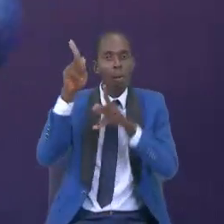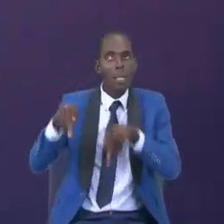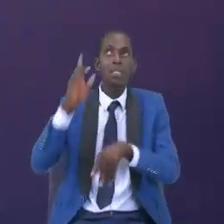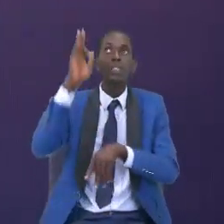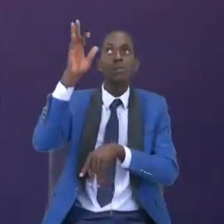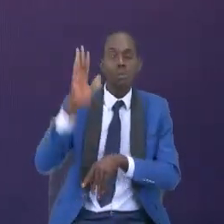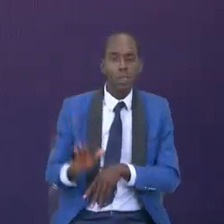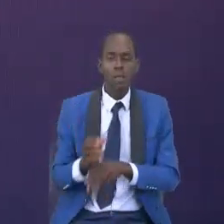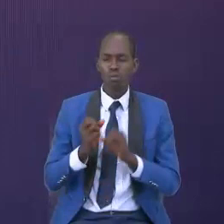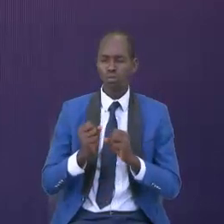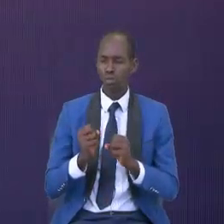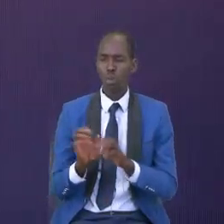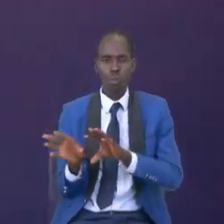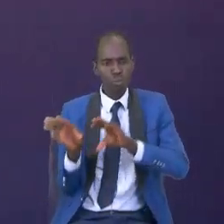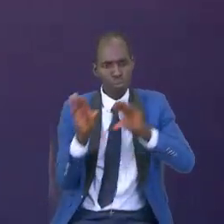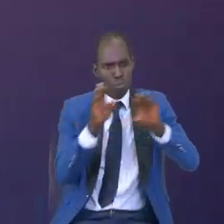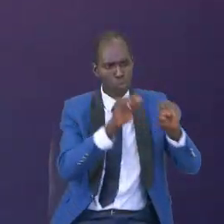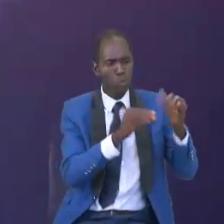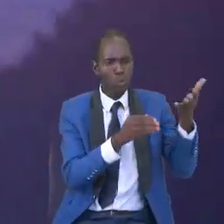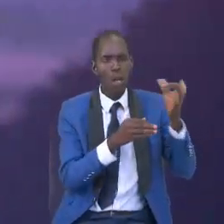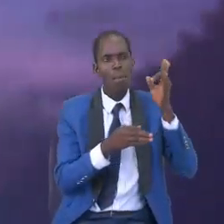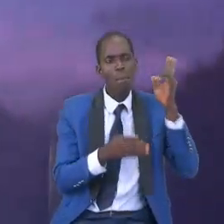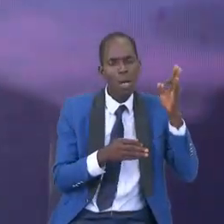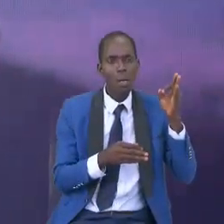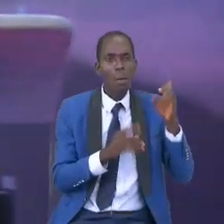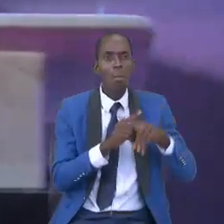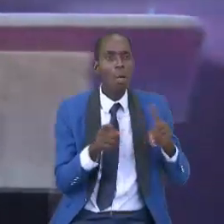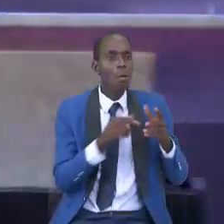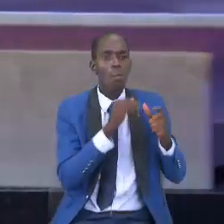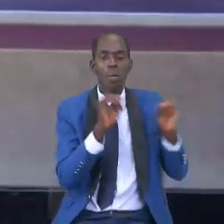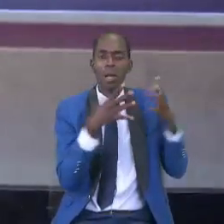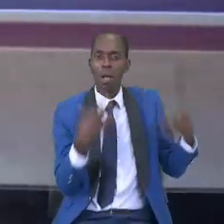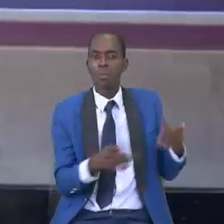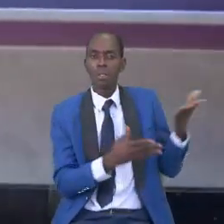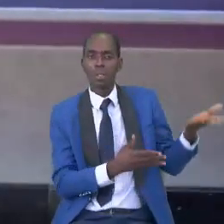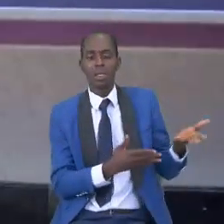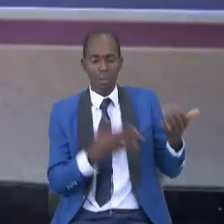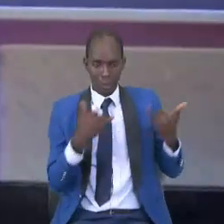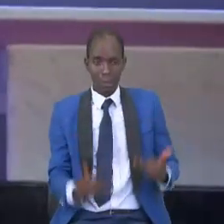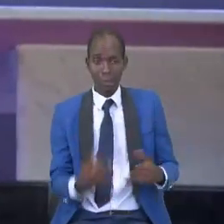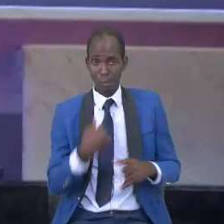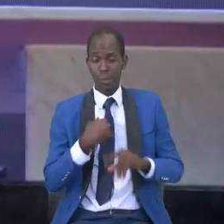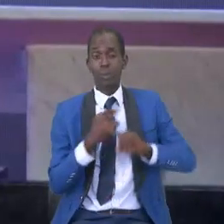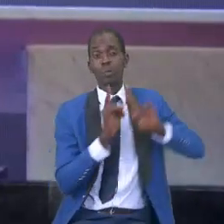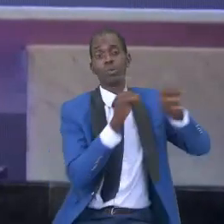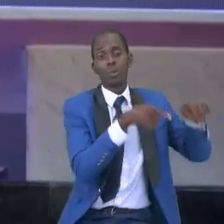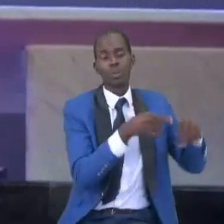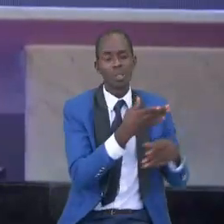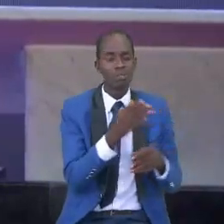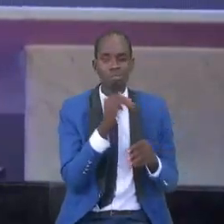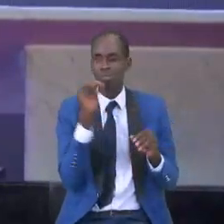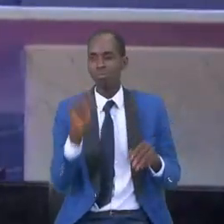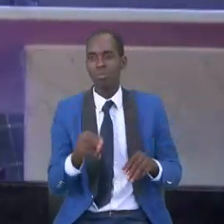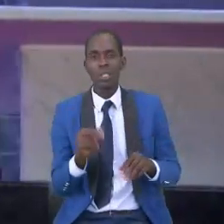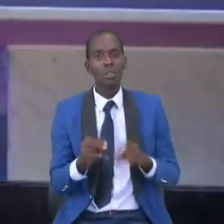and so went there. Nothing happened. If the Lord has sent you, the Lord who has sent you will back you up.